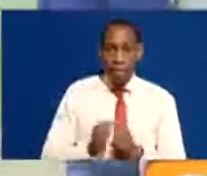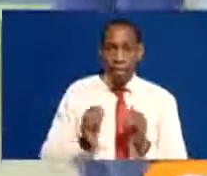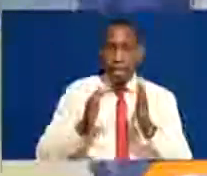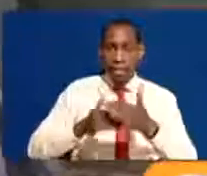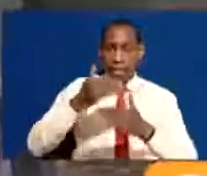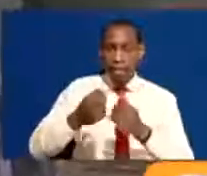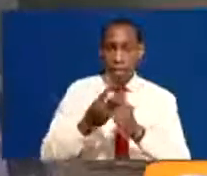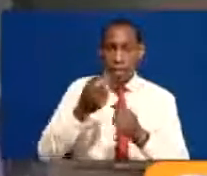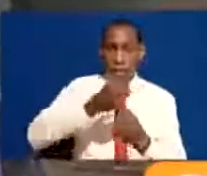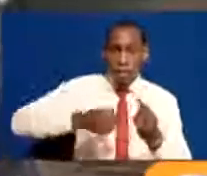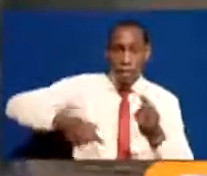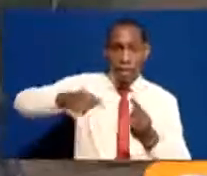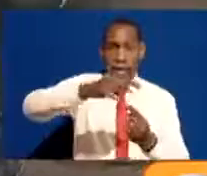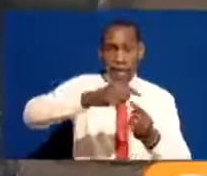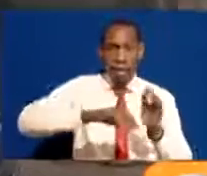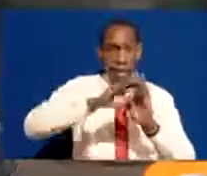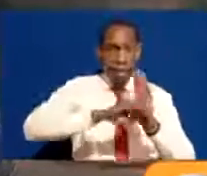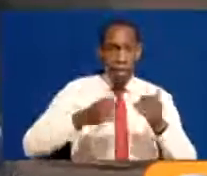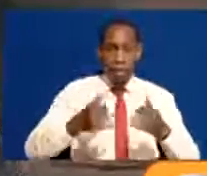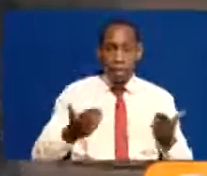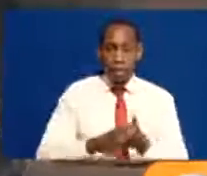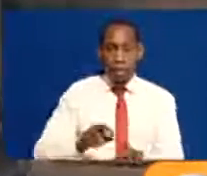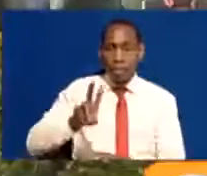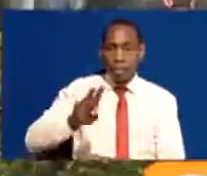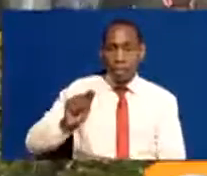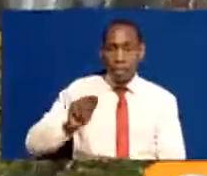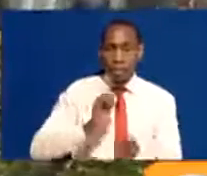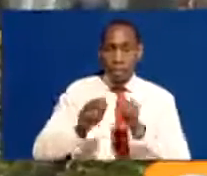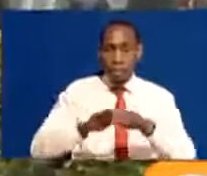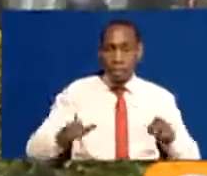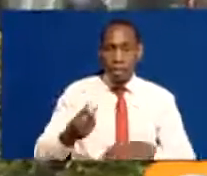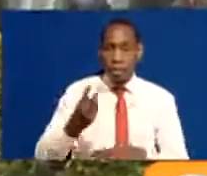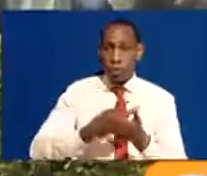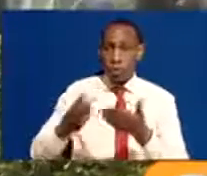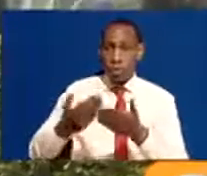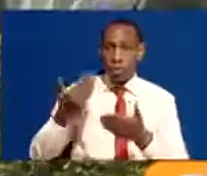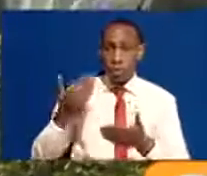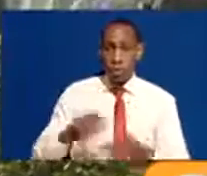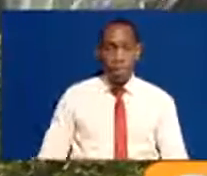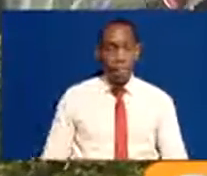follows the 12th leg of the series that was played at Vetlab Sports Club a fortnight ago.